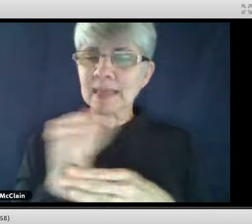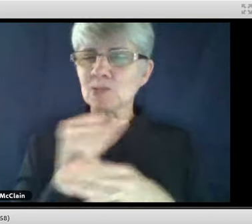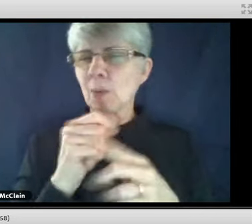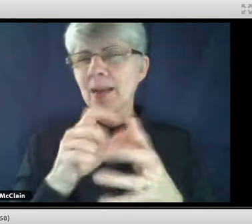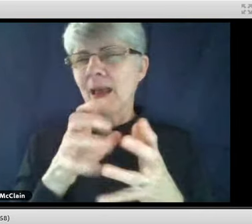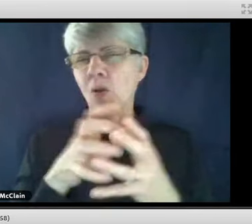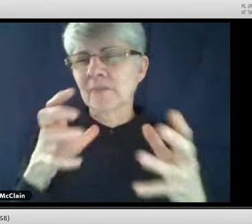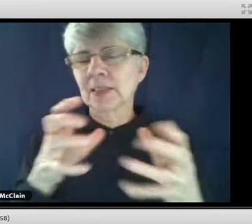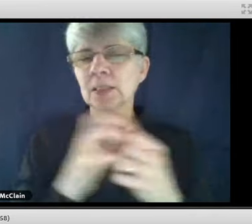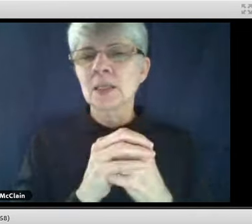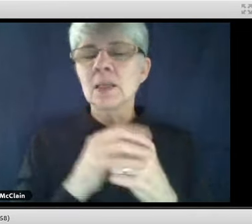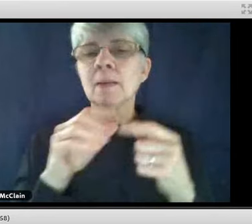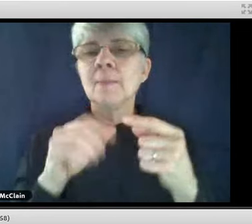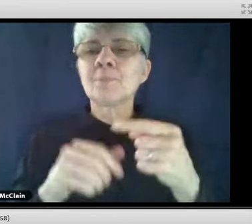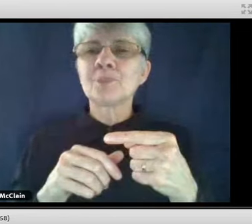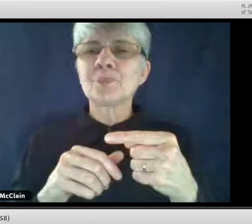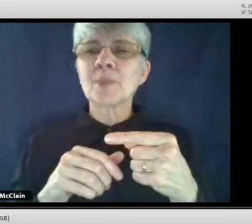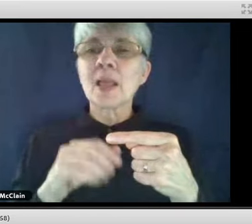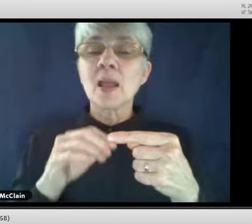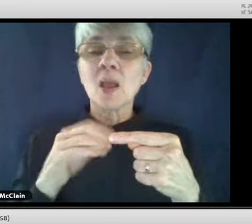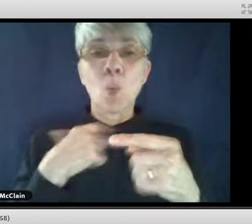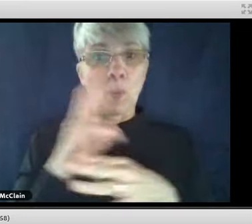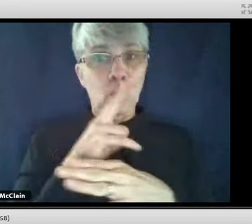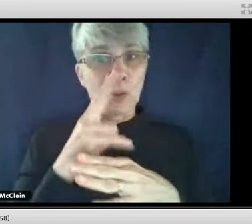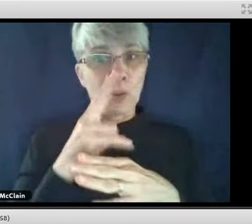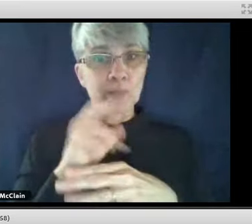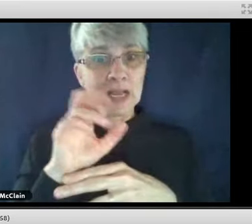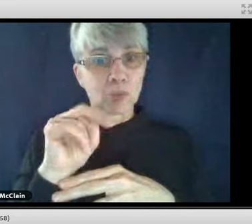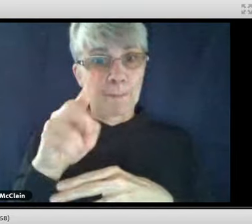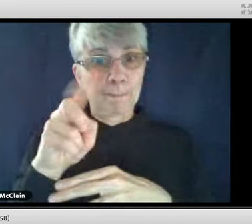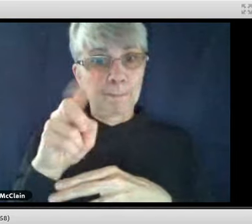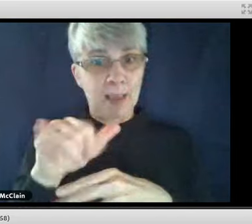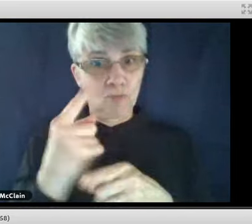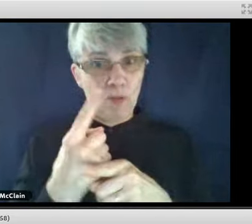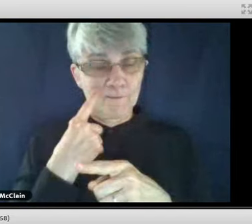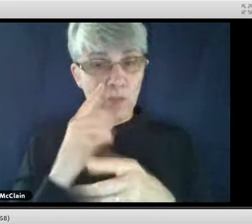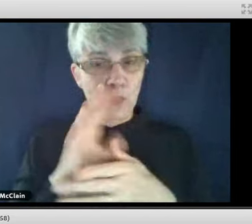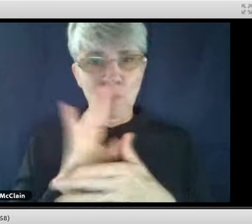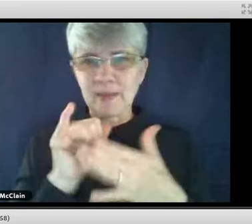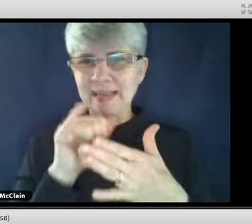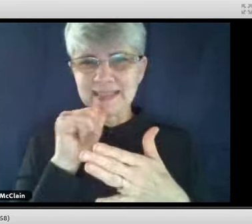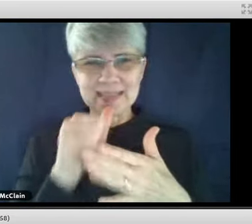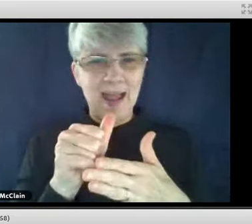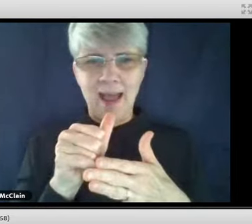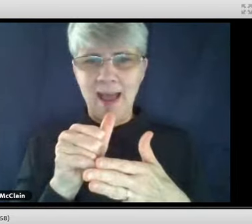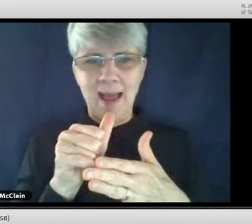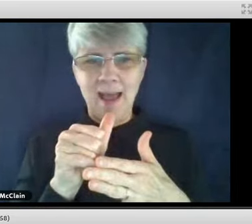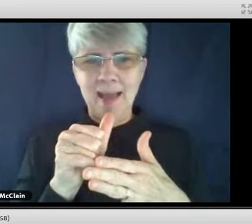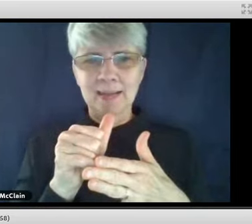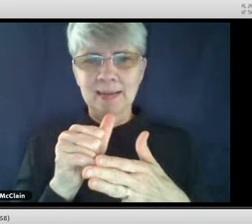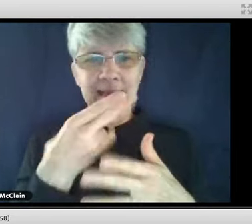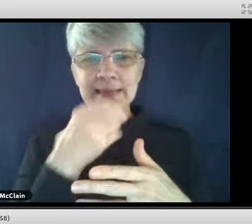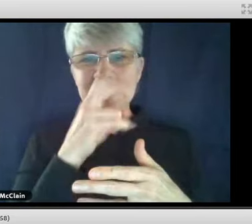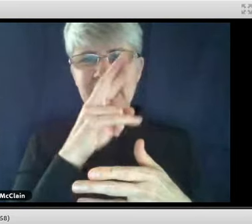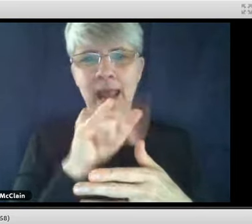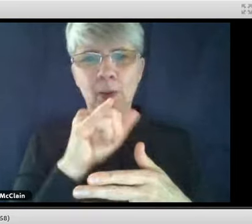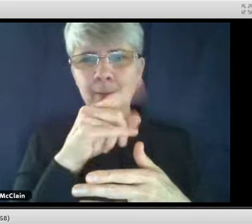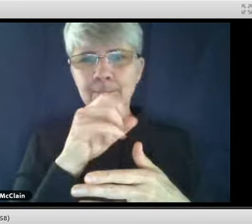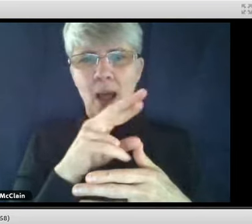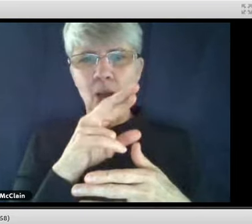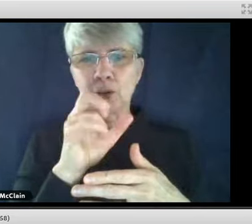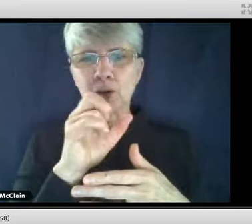often, that we're using a screenplay, right, for this movie. Like they're not holding up, Harry Potter and the Sorcerer's Stone